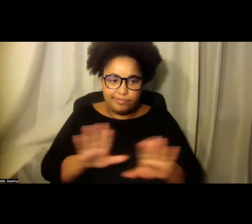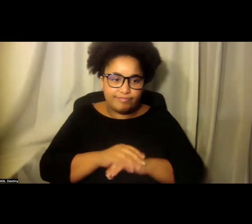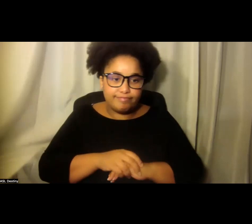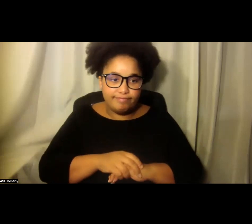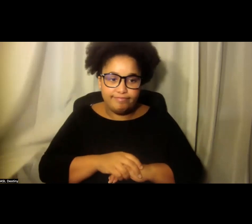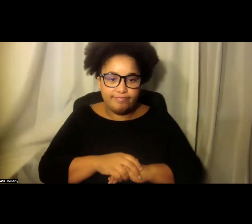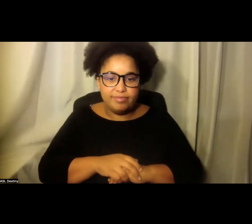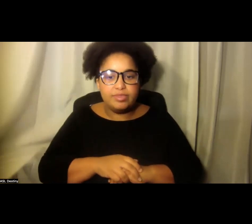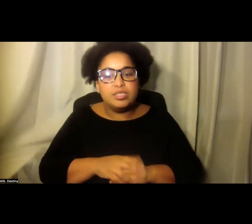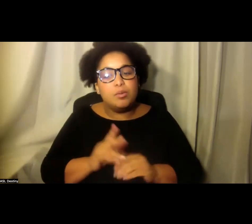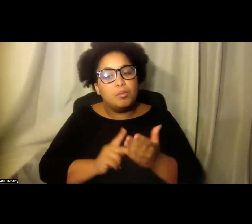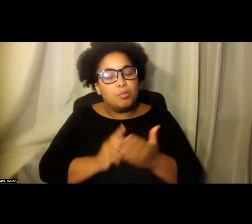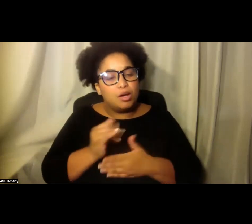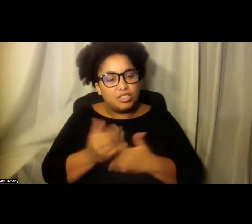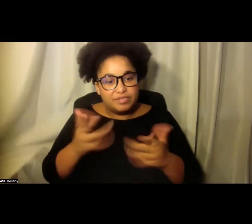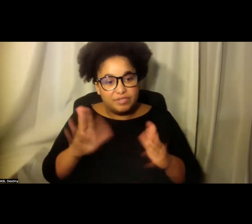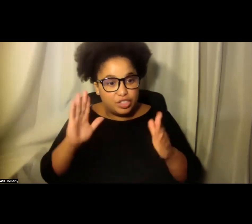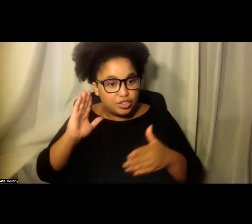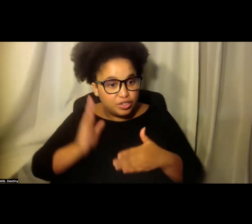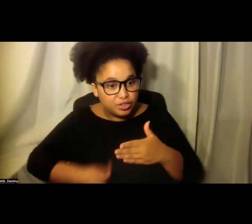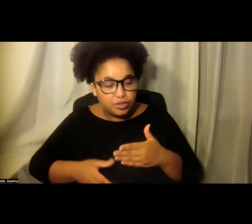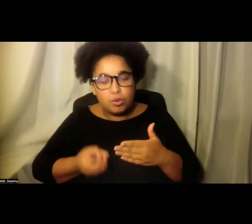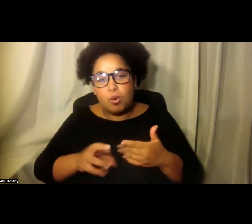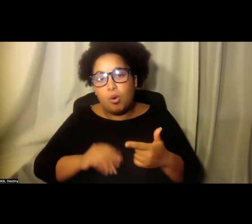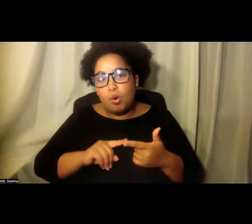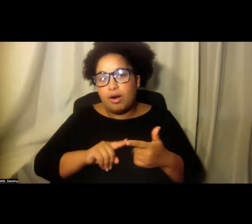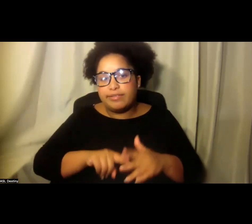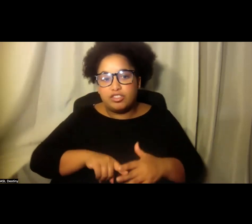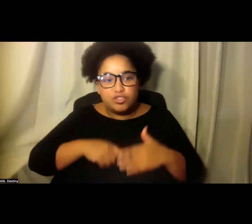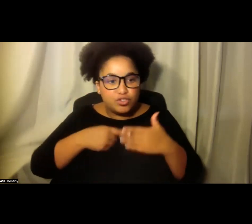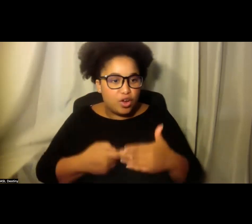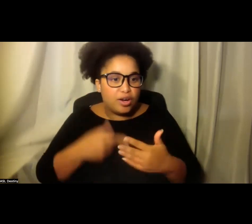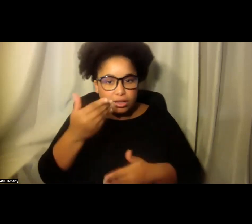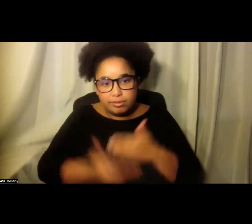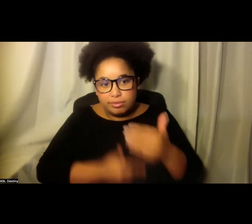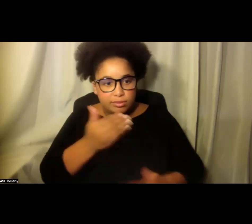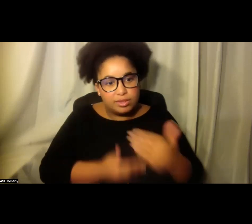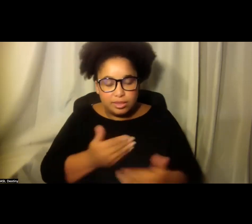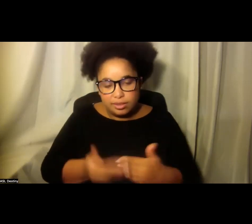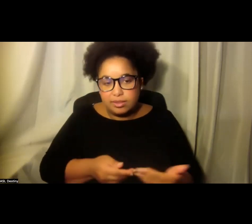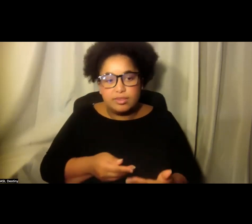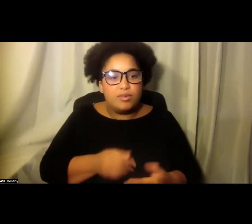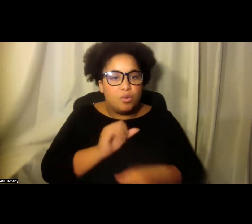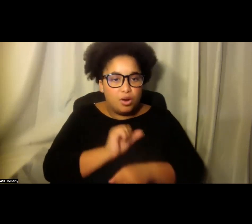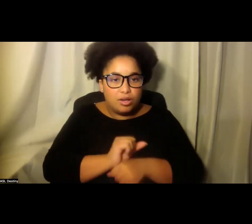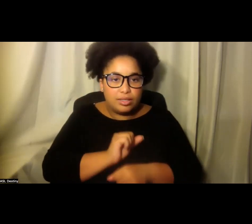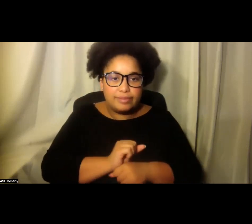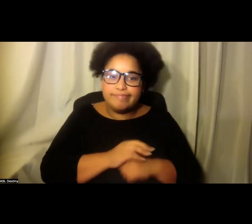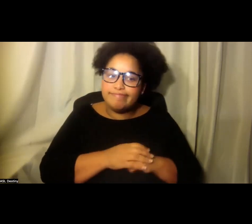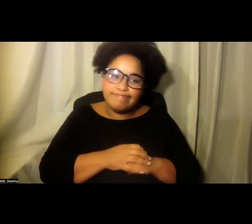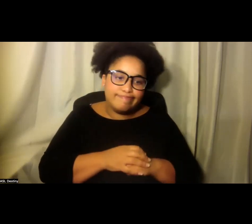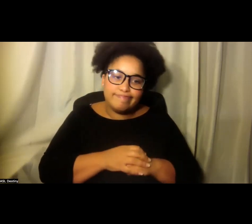So yeah, projects that have already been done or are already being done are typically going to